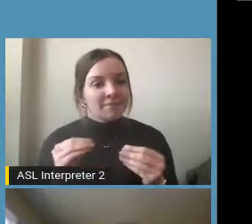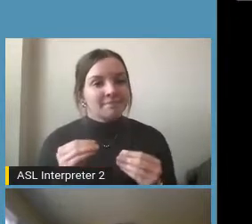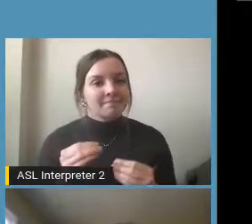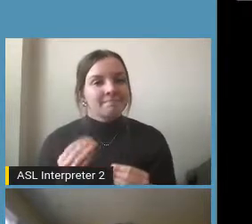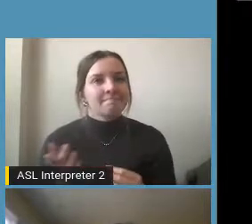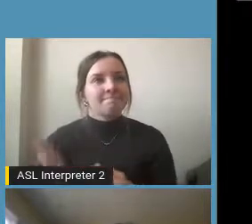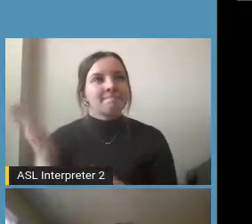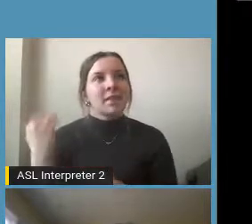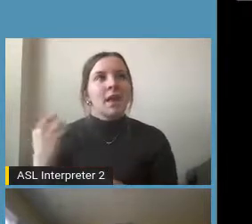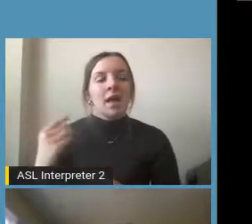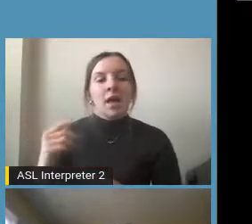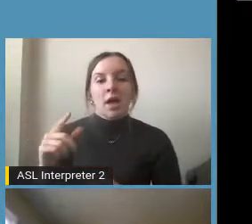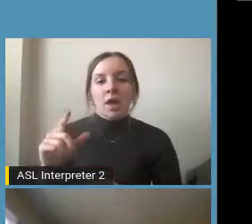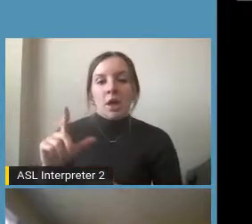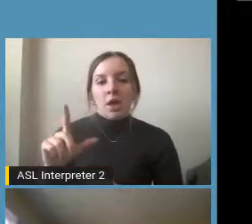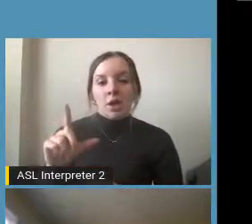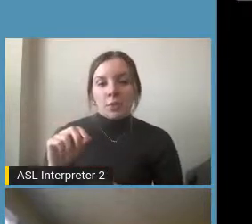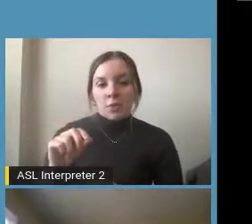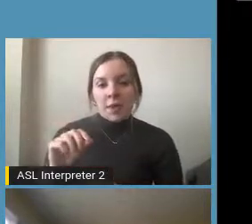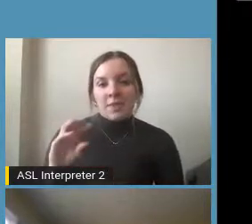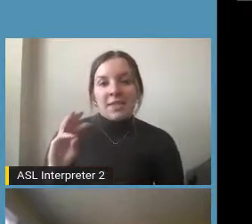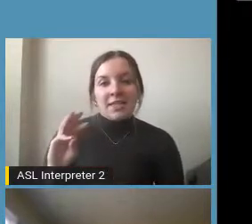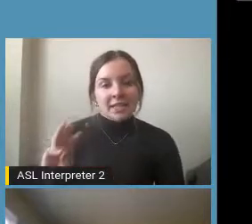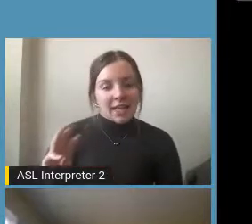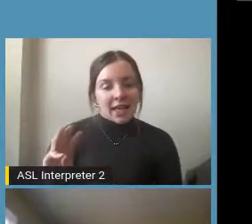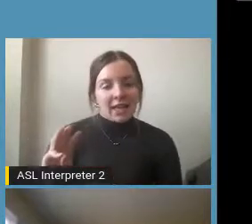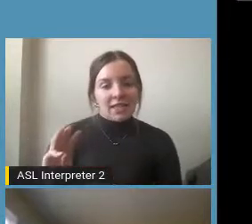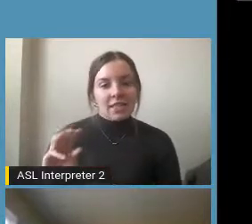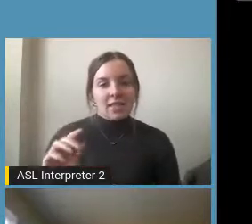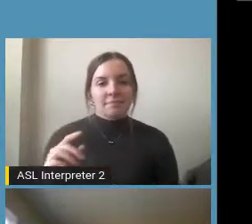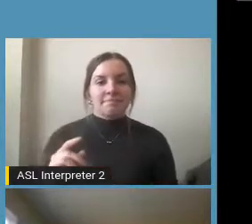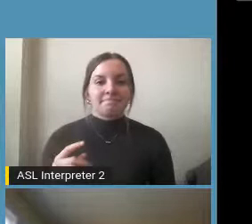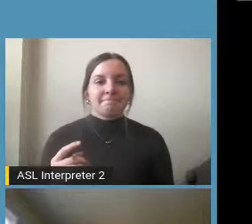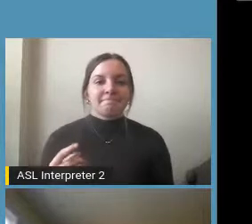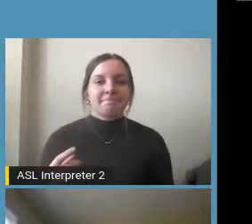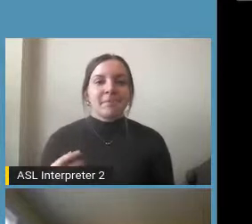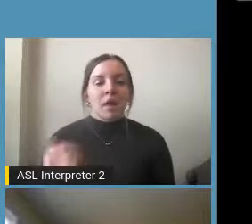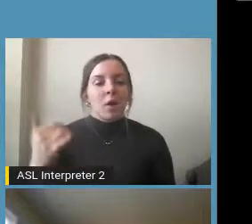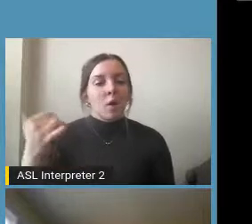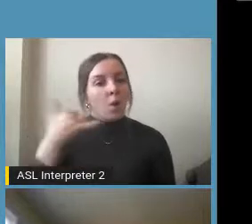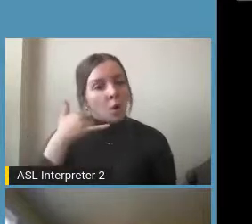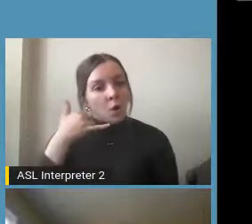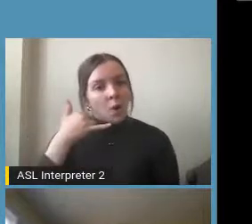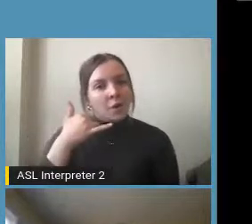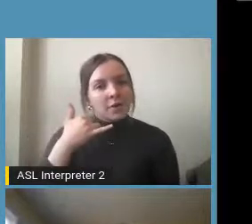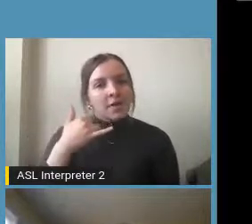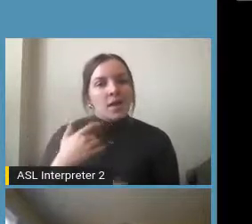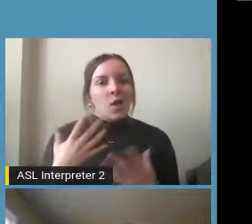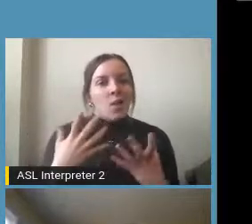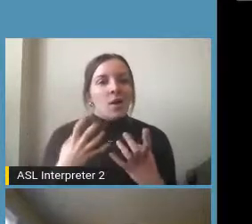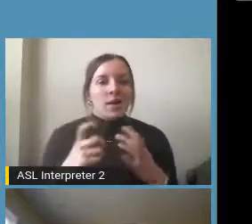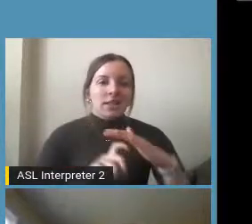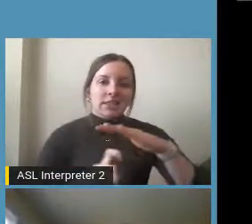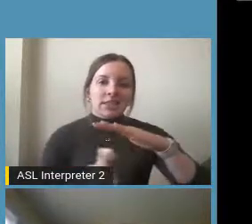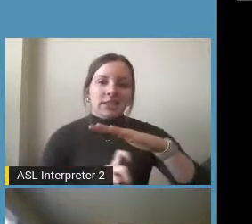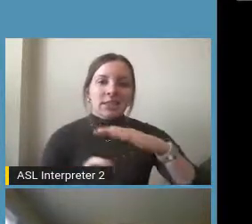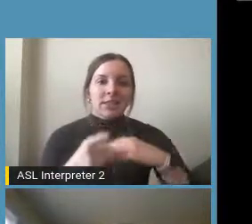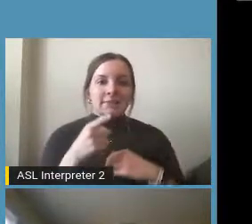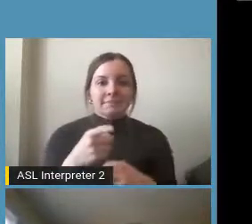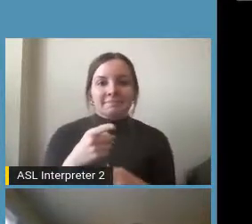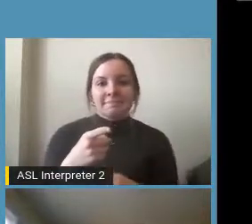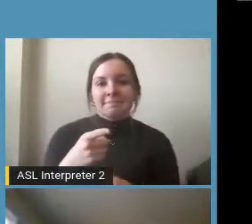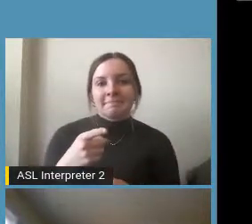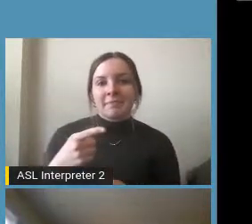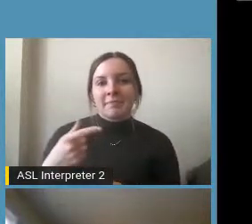2006, we were called and asked to scan the Genius of Connecticut. It's a 19-foot tall sculpture in the State House